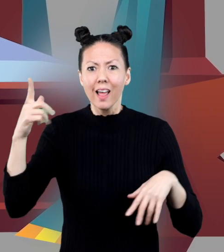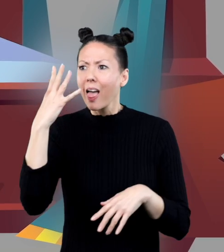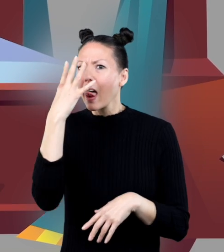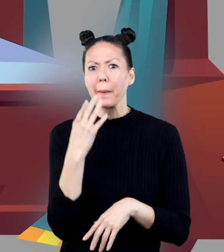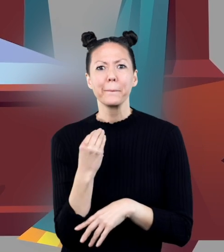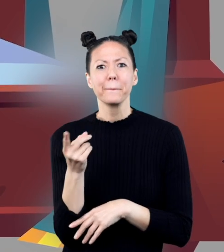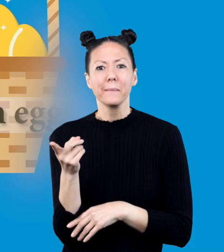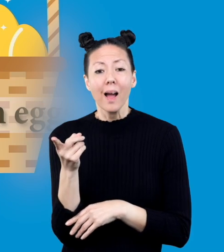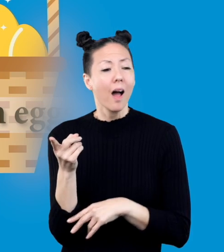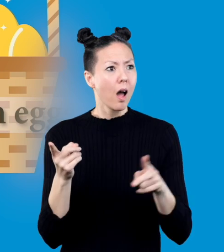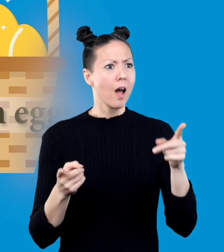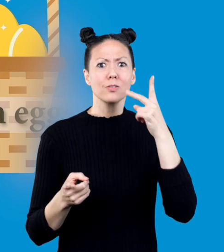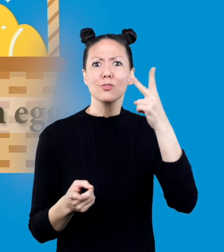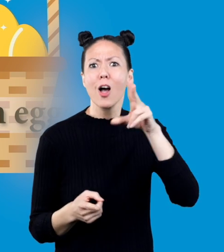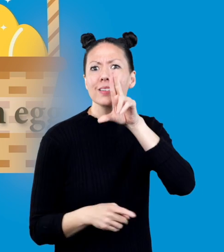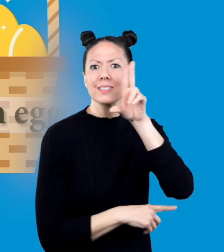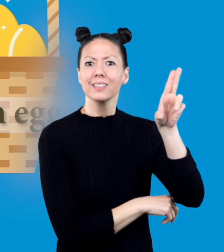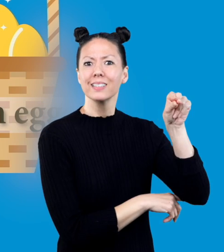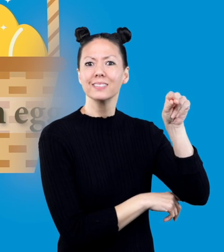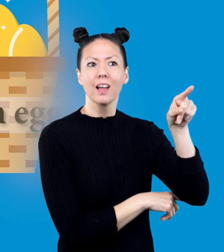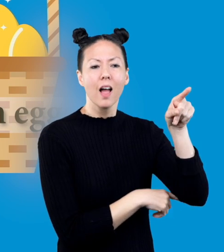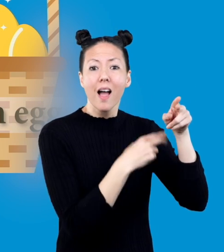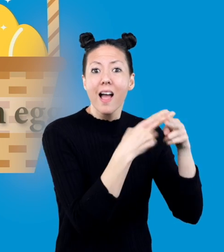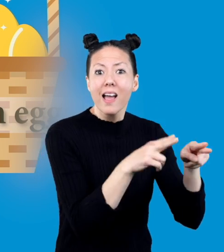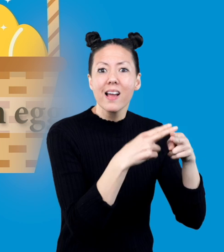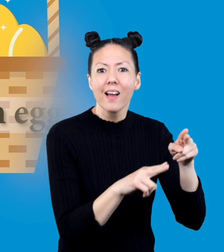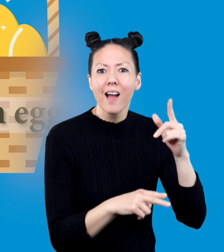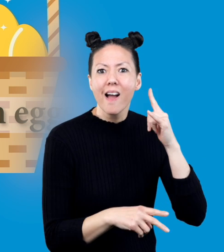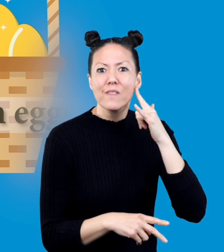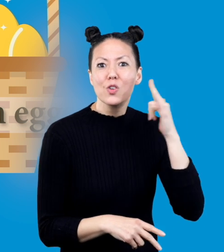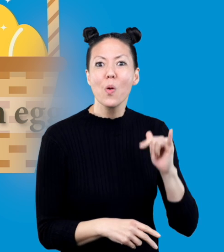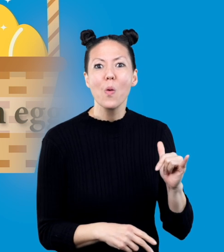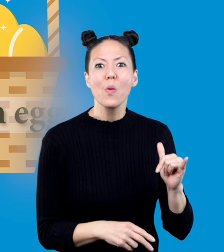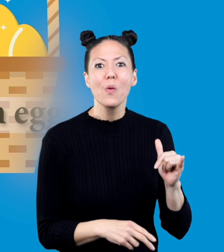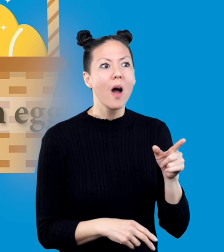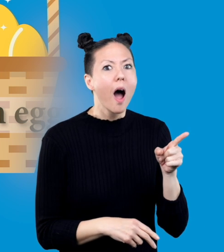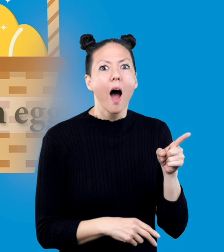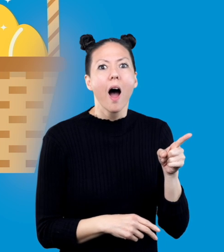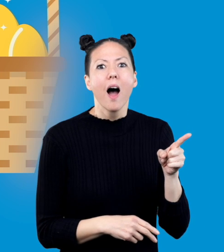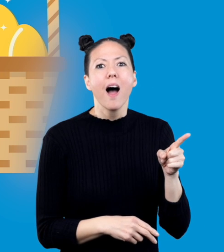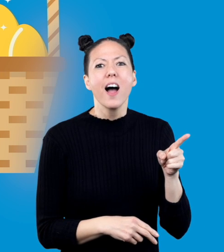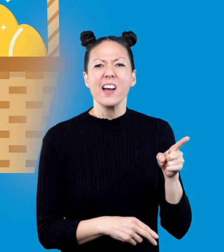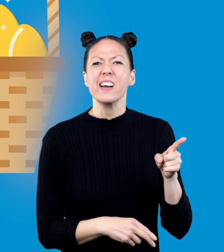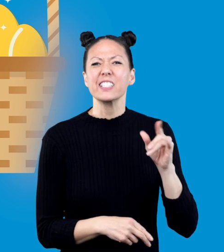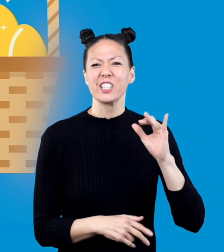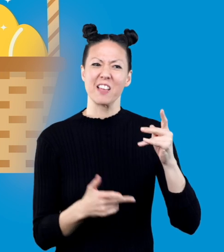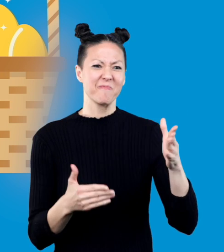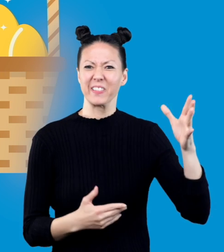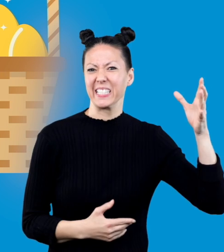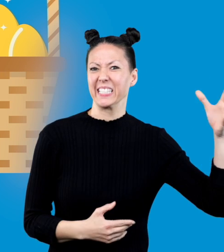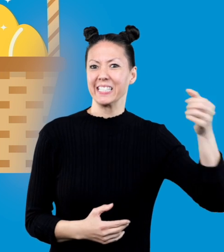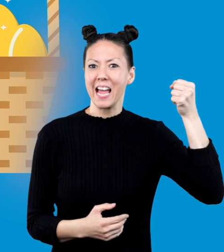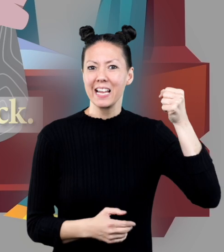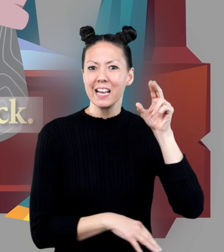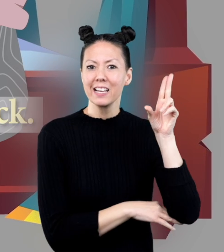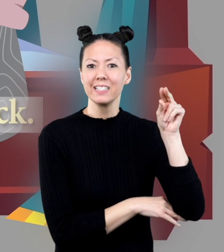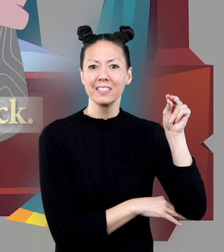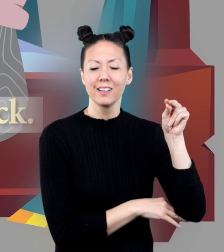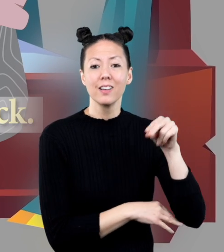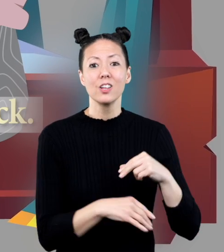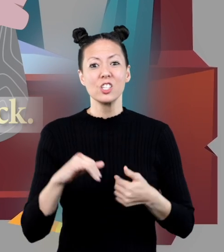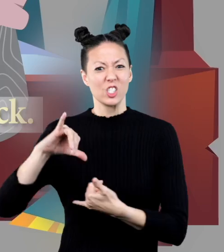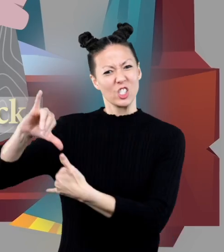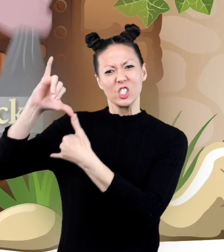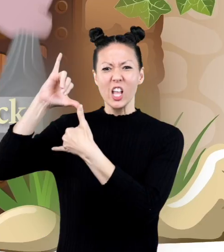inside. He also finds a goose that lays golden eggs. Jack takes the goose. The